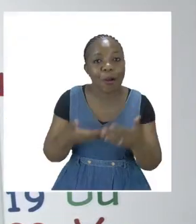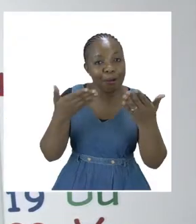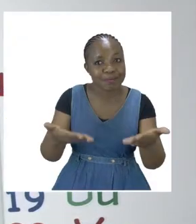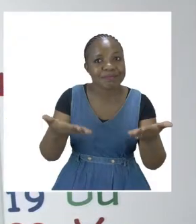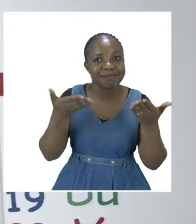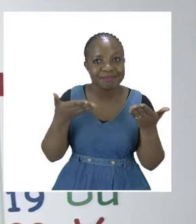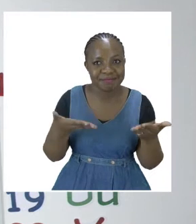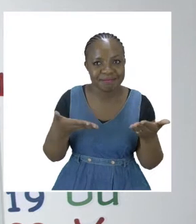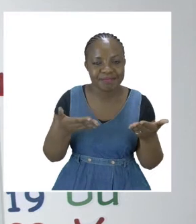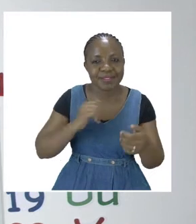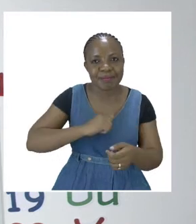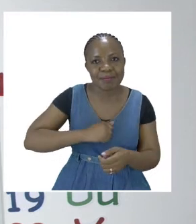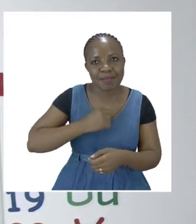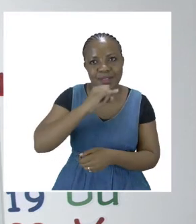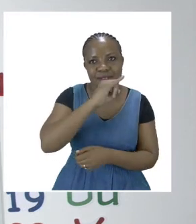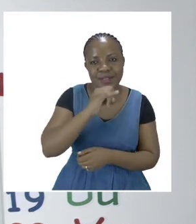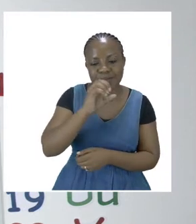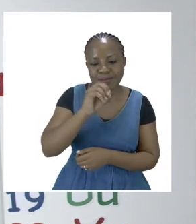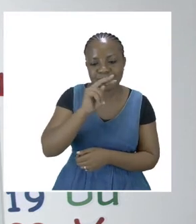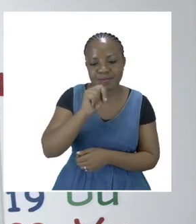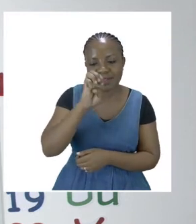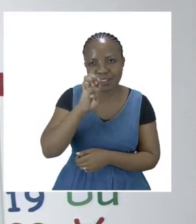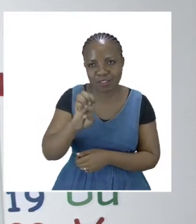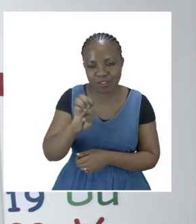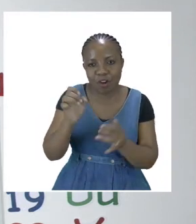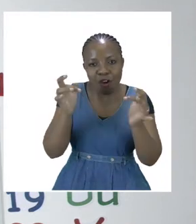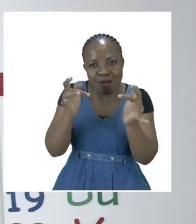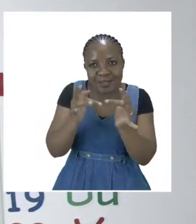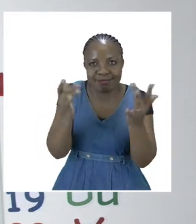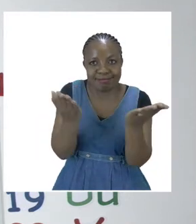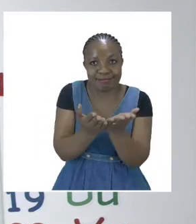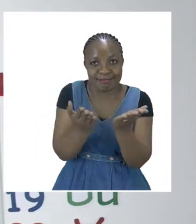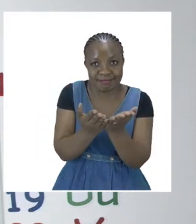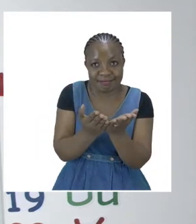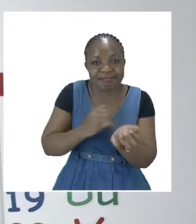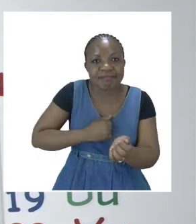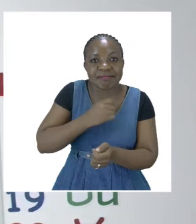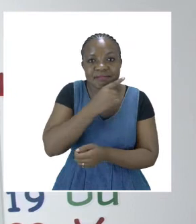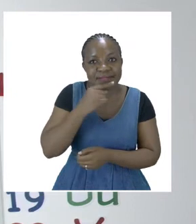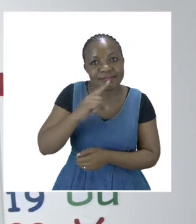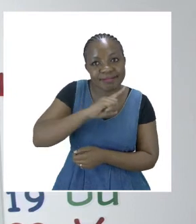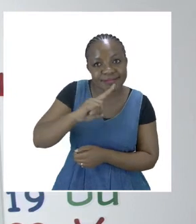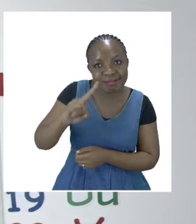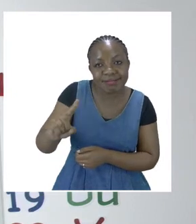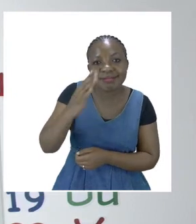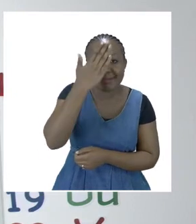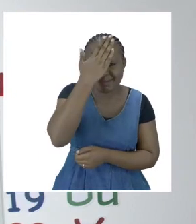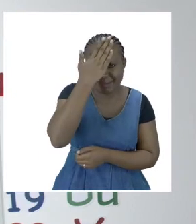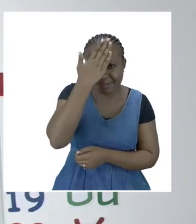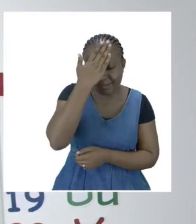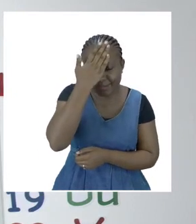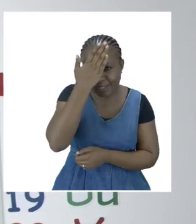Welcome to My Zone Online School. My name is Teacher Mutsa. Get your education